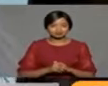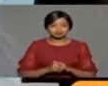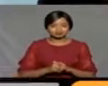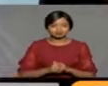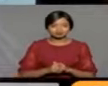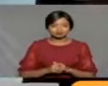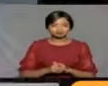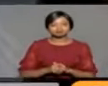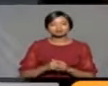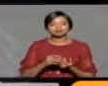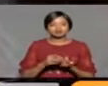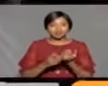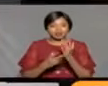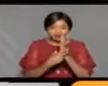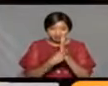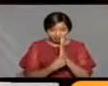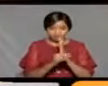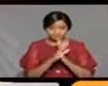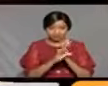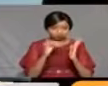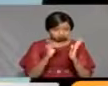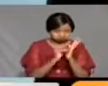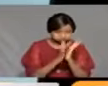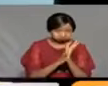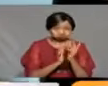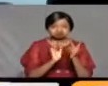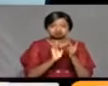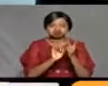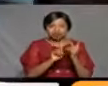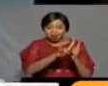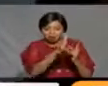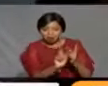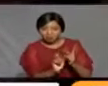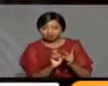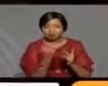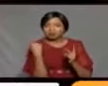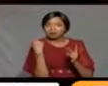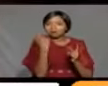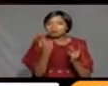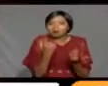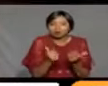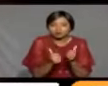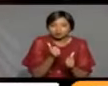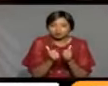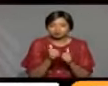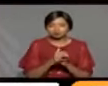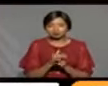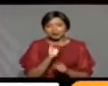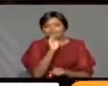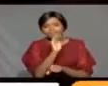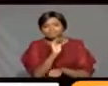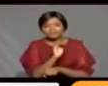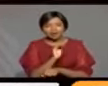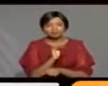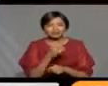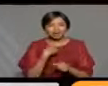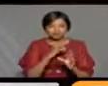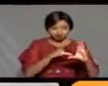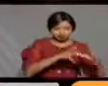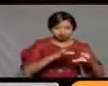of the household, Josphat Gathitu Muhia's name, the first question, into the tablet. The household questionnaire has questions in